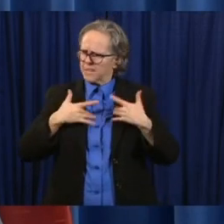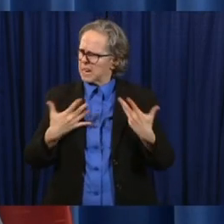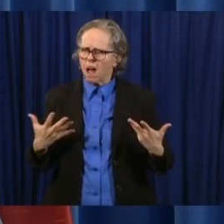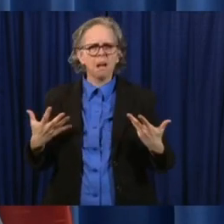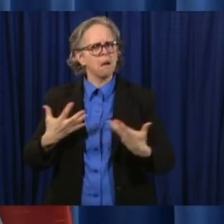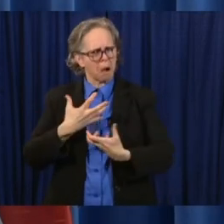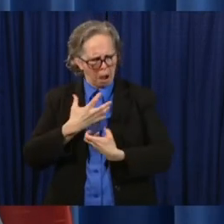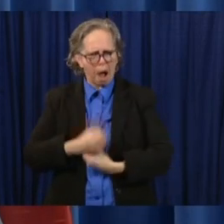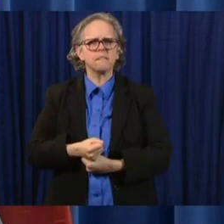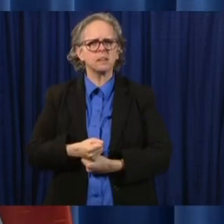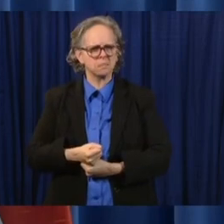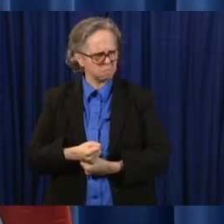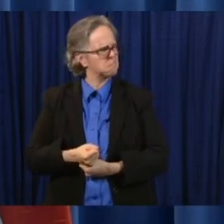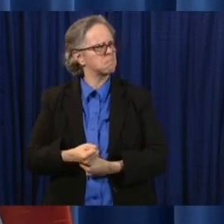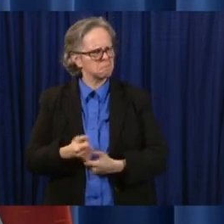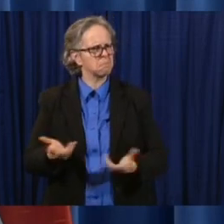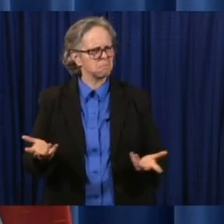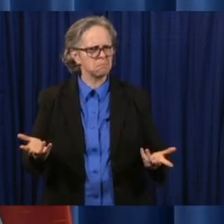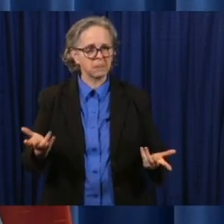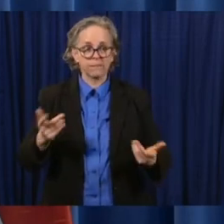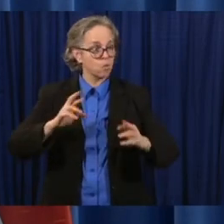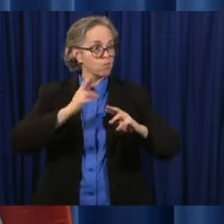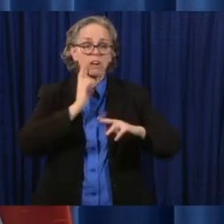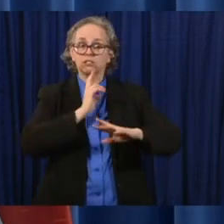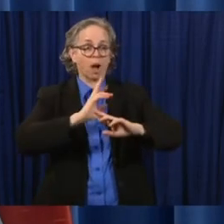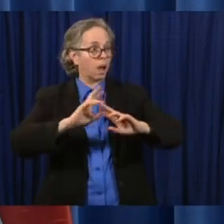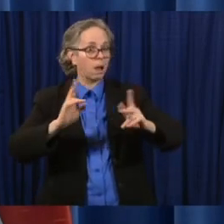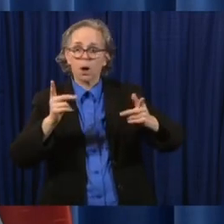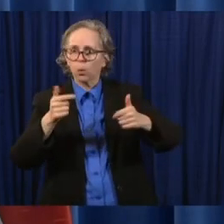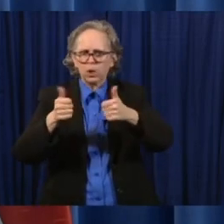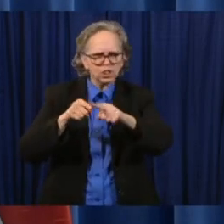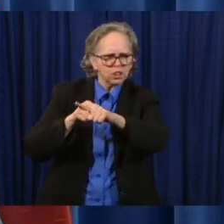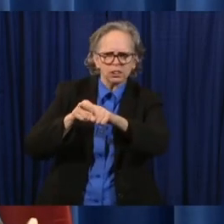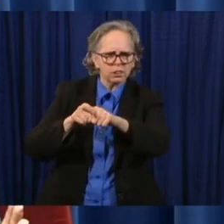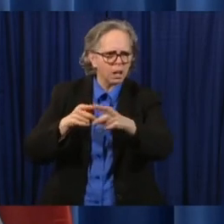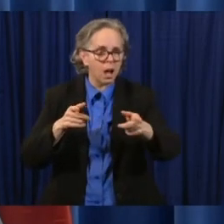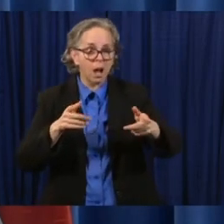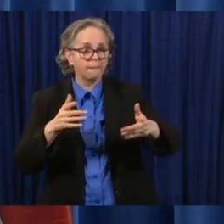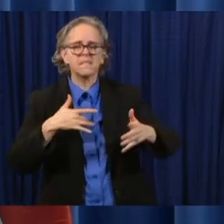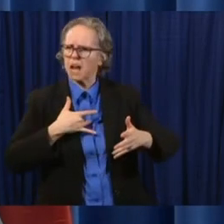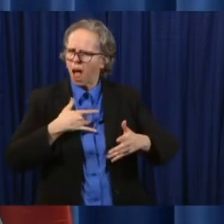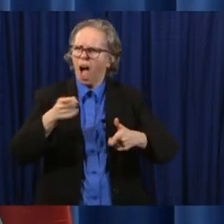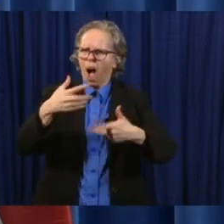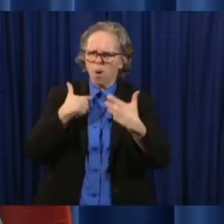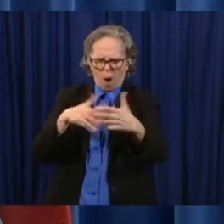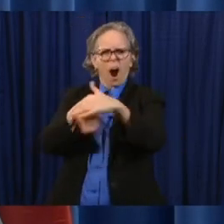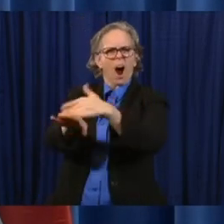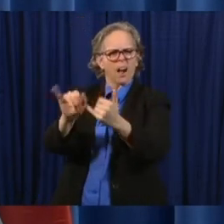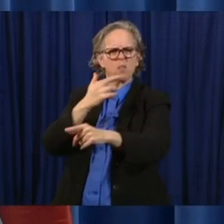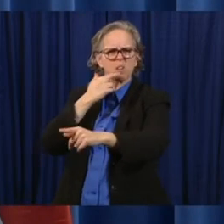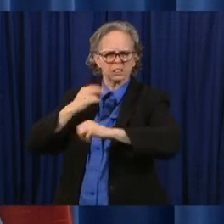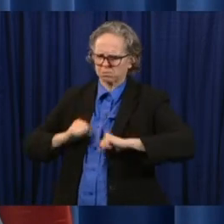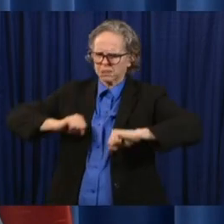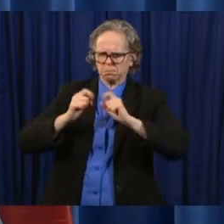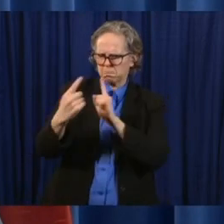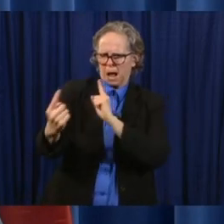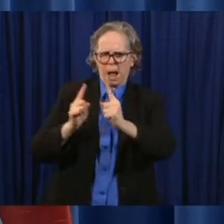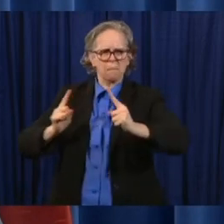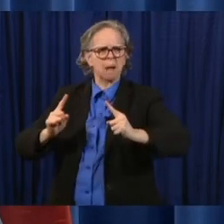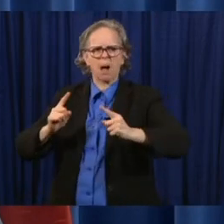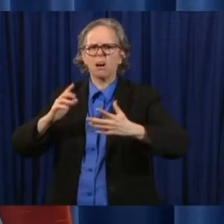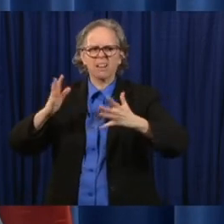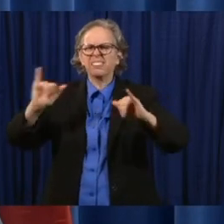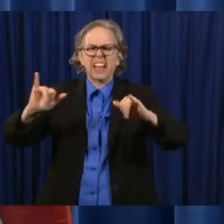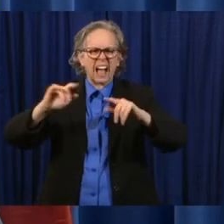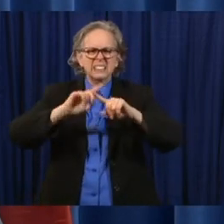when they go to a restaurant or wherever they go, that there is going to be the spacing, that there is going to be all the protections that